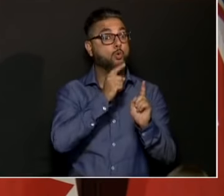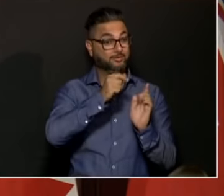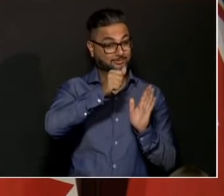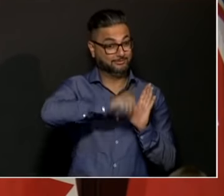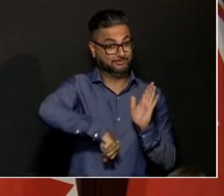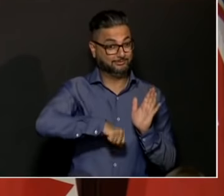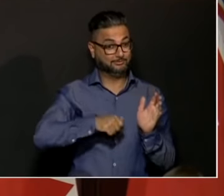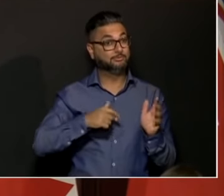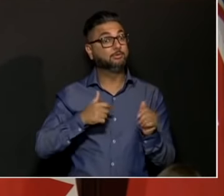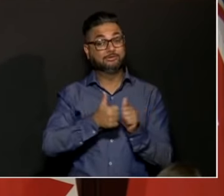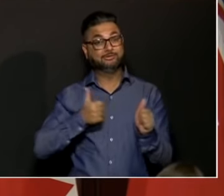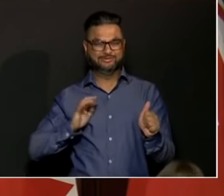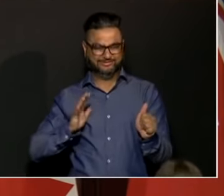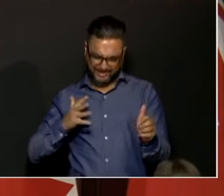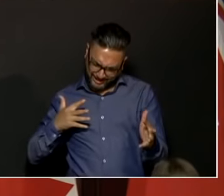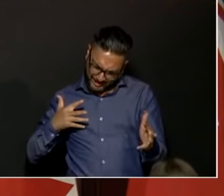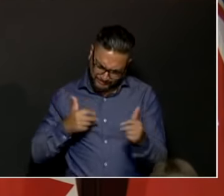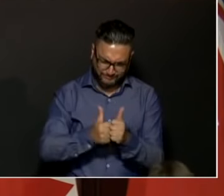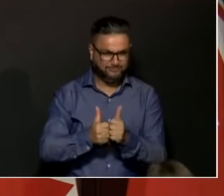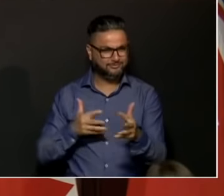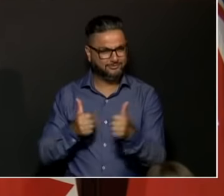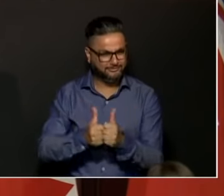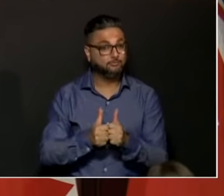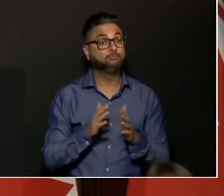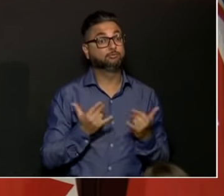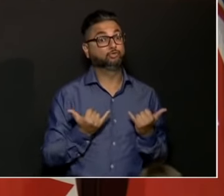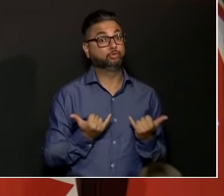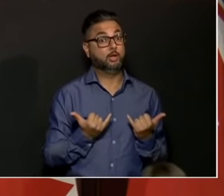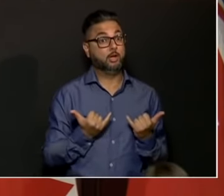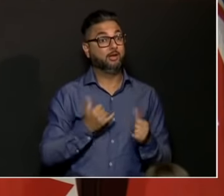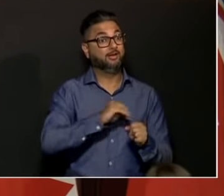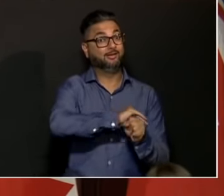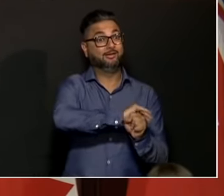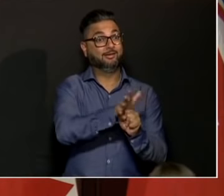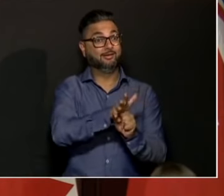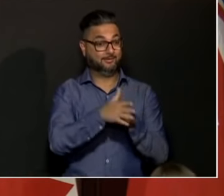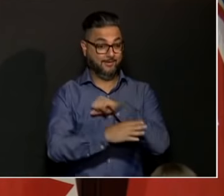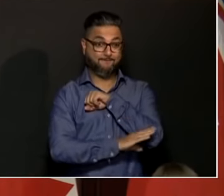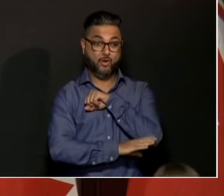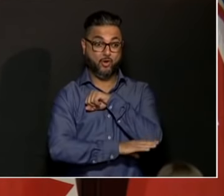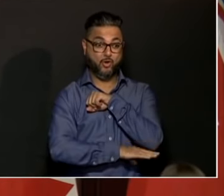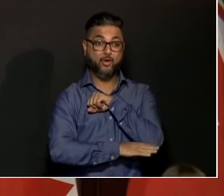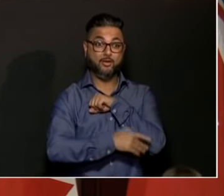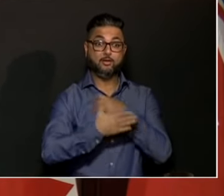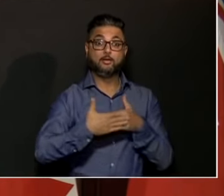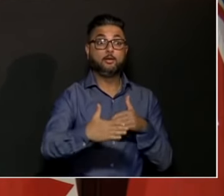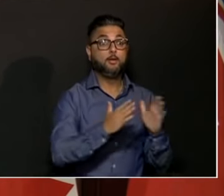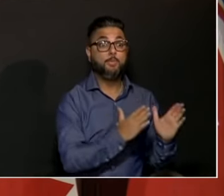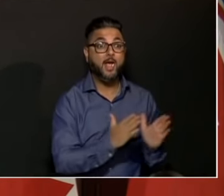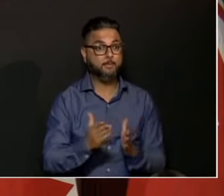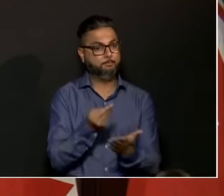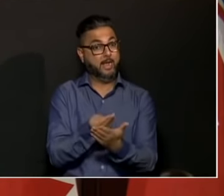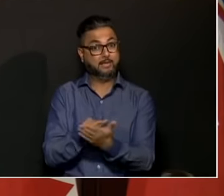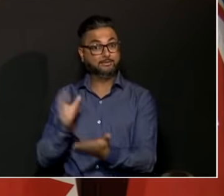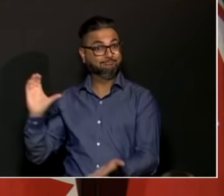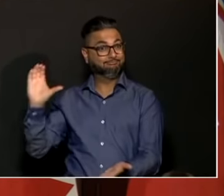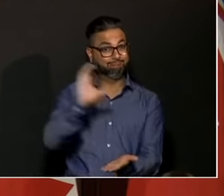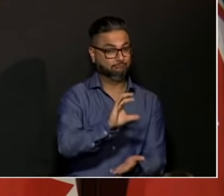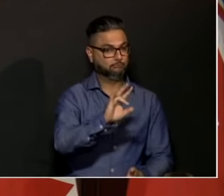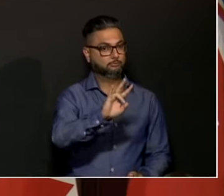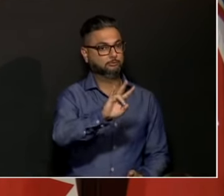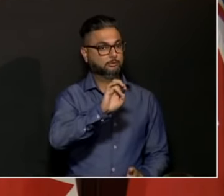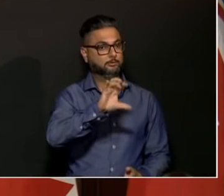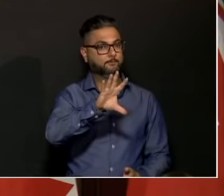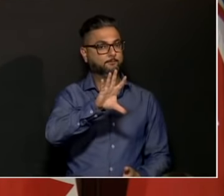of COVID-19 Fall Preparedness Plan, we're investing over $741 million